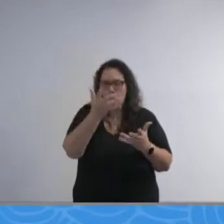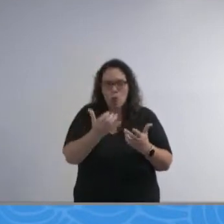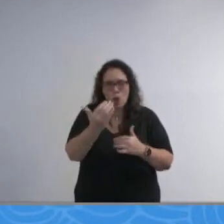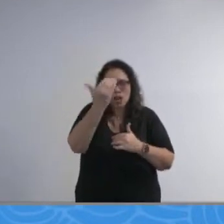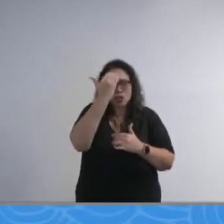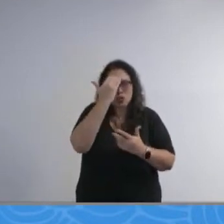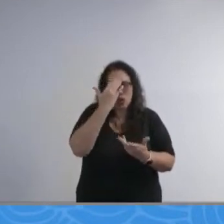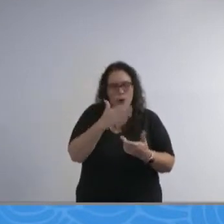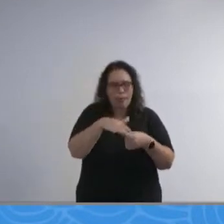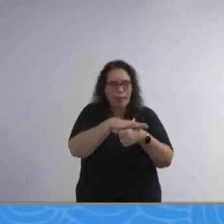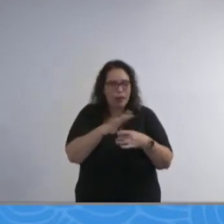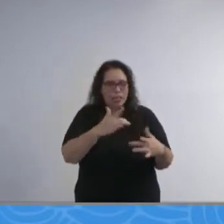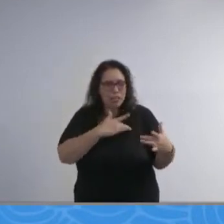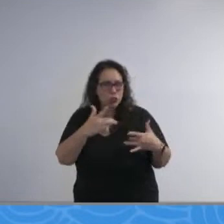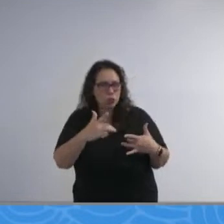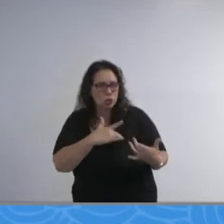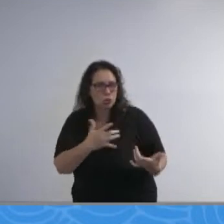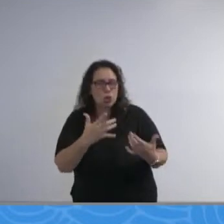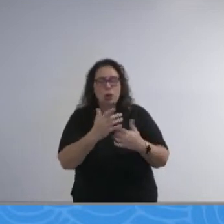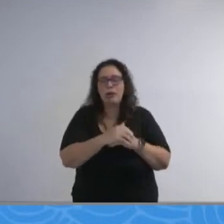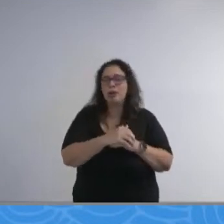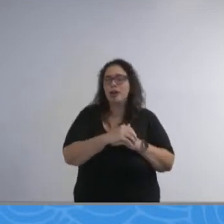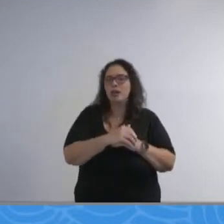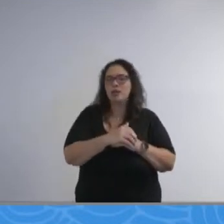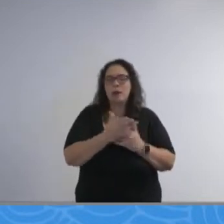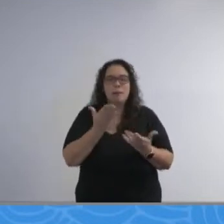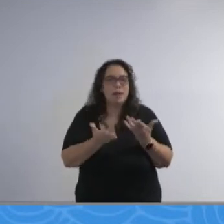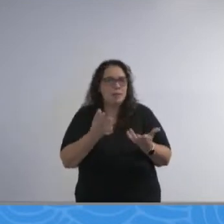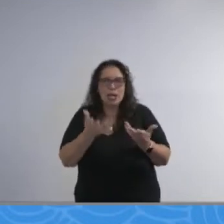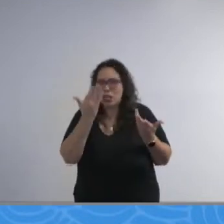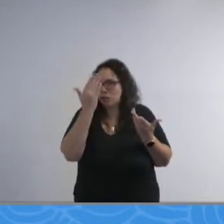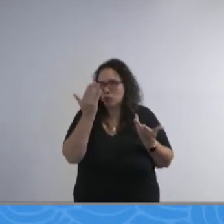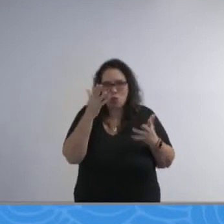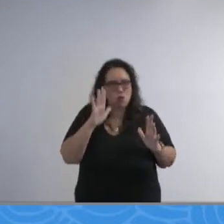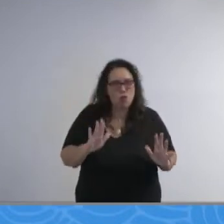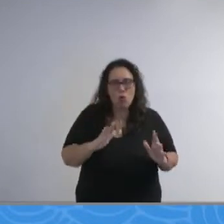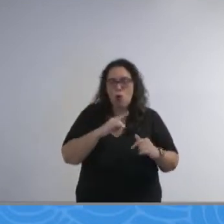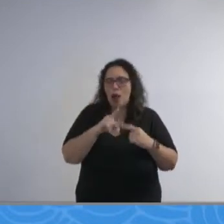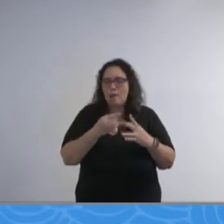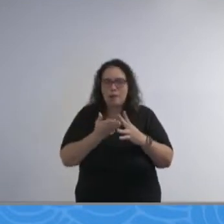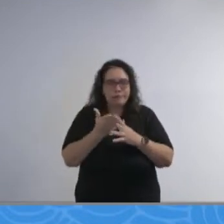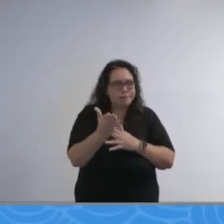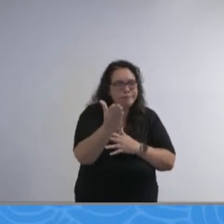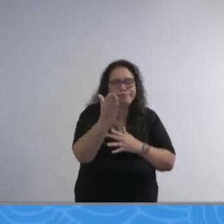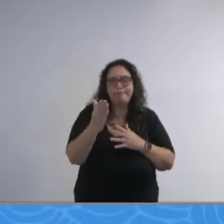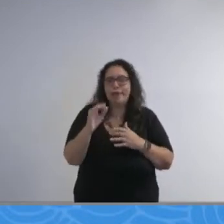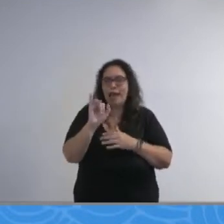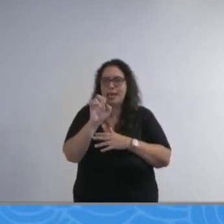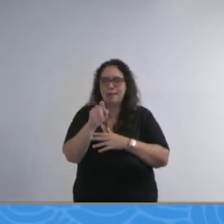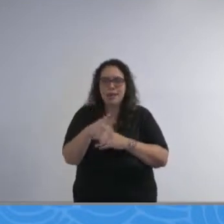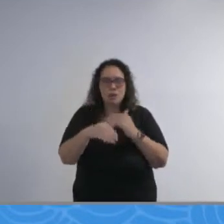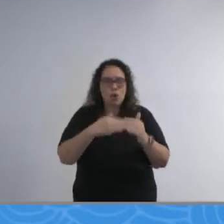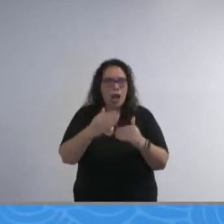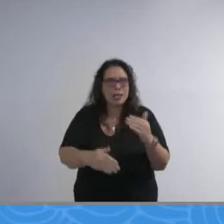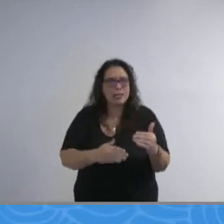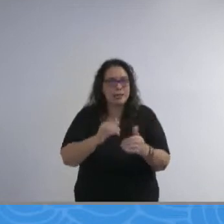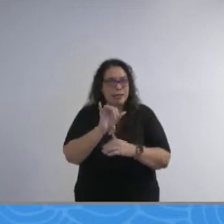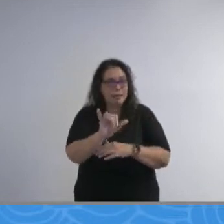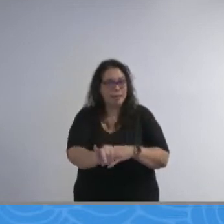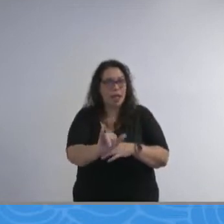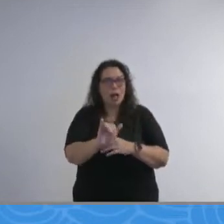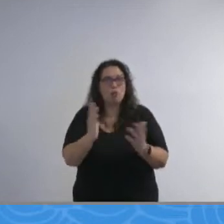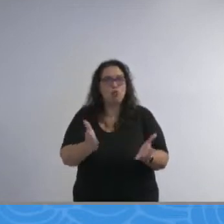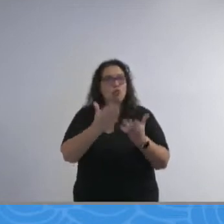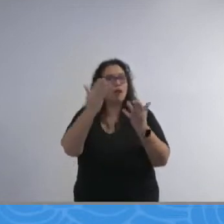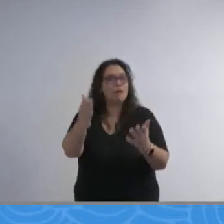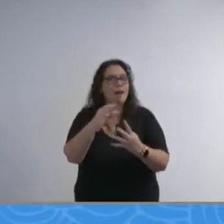their areas of concern are, what they might not understand about navigating the IEP process. And within that, that's where we